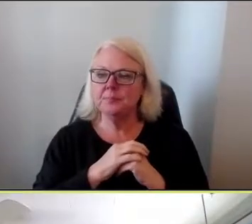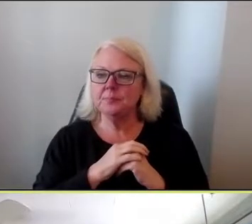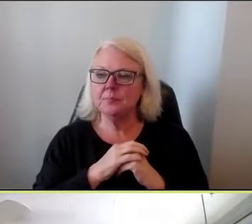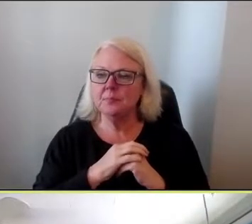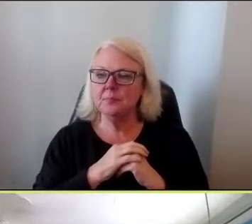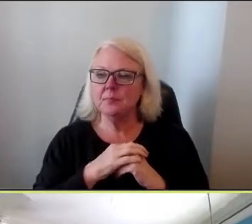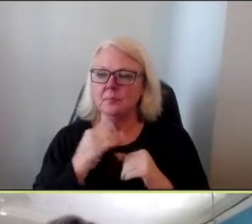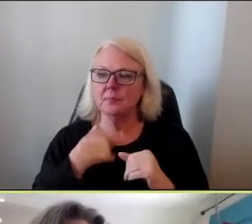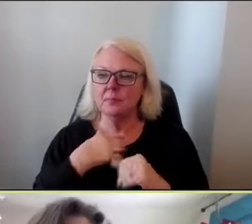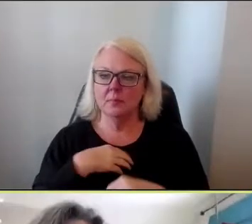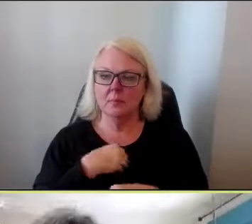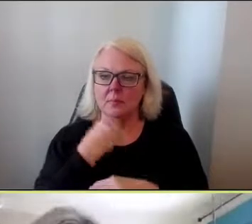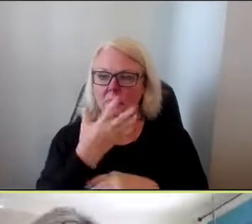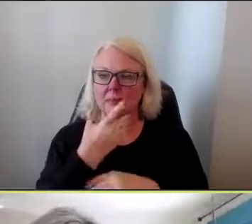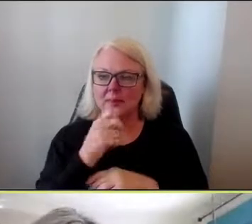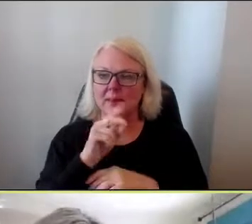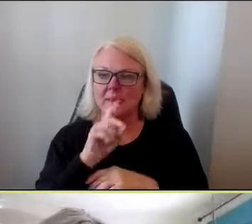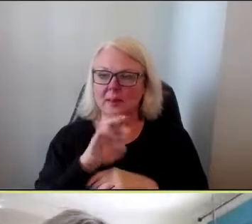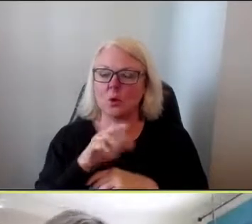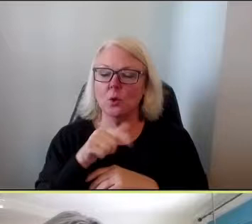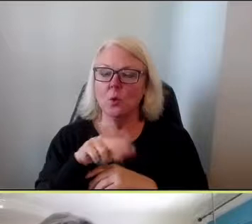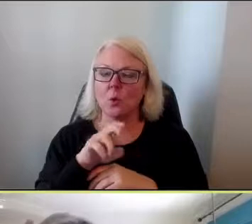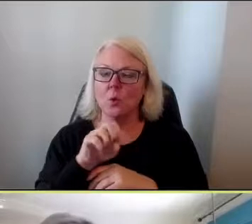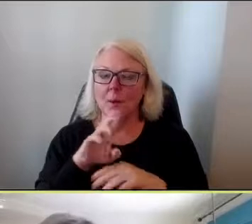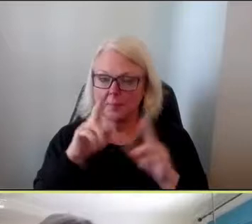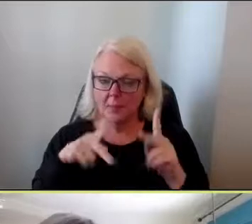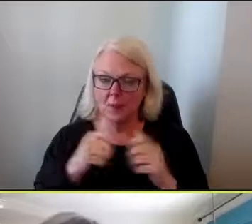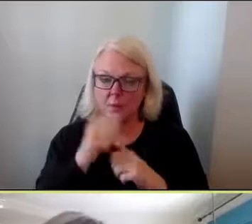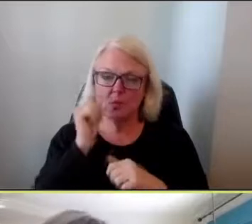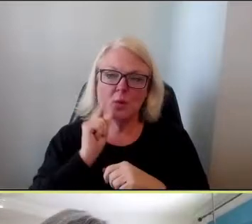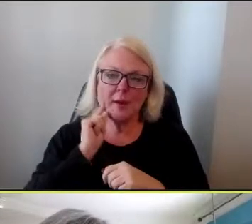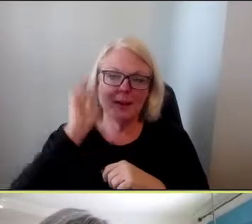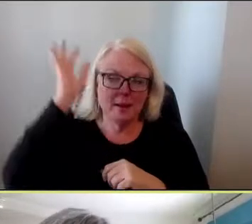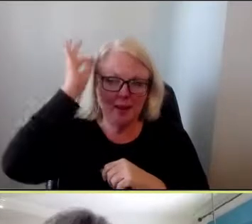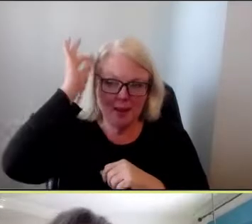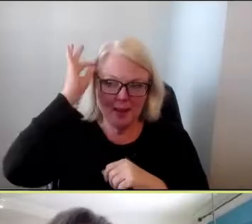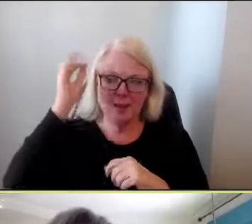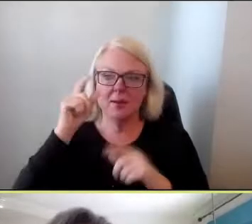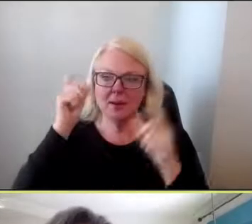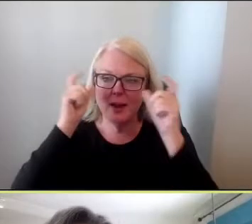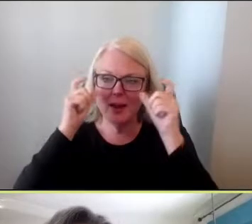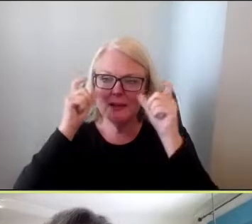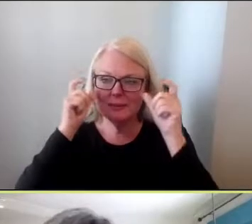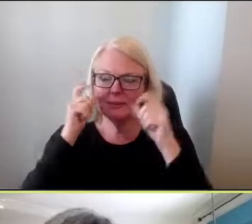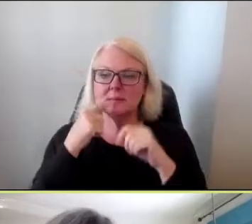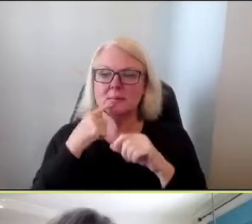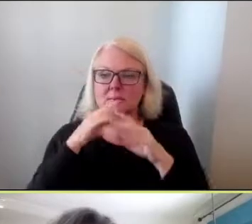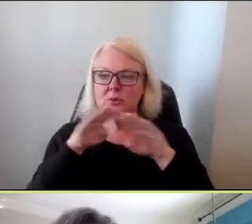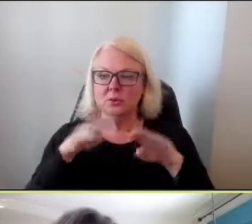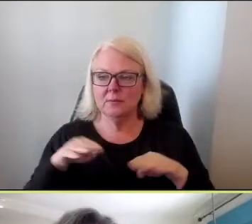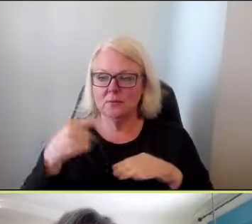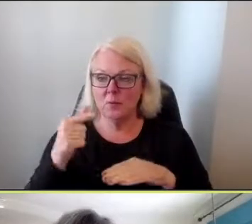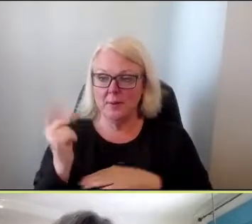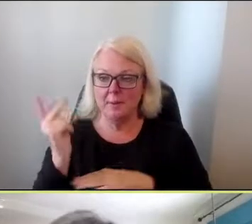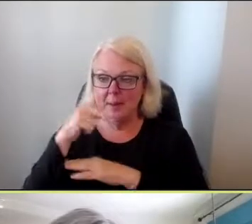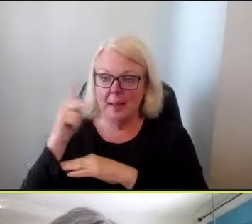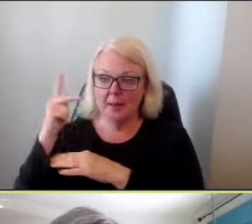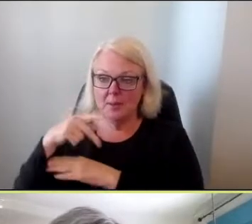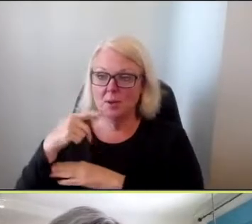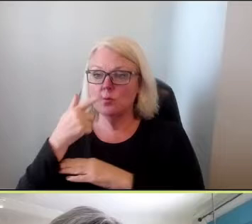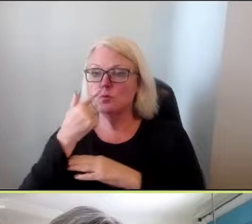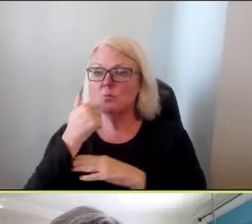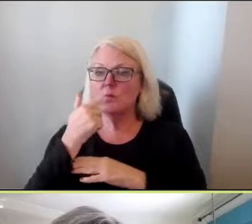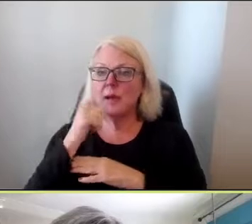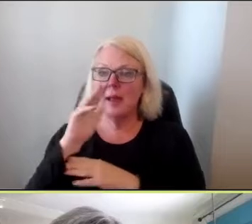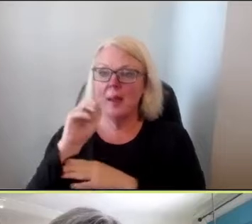I am a white genderqueer person with gray hair and glasses. There's a shelf of green plants and a large red amaryllis